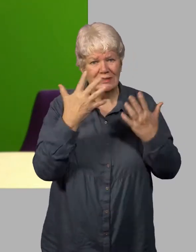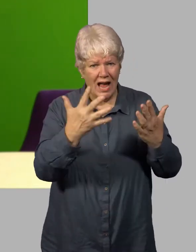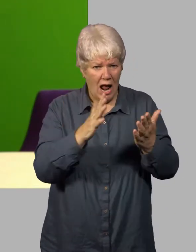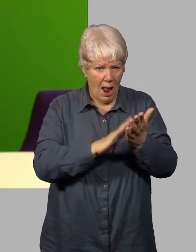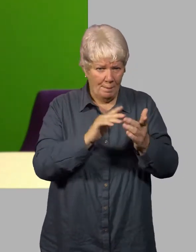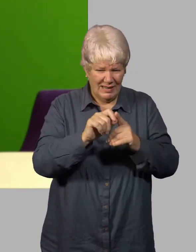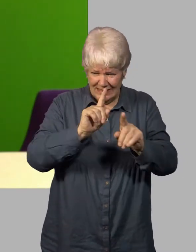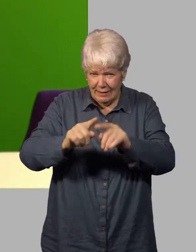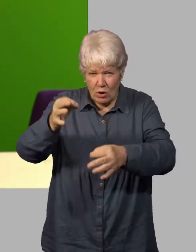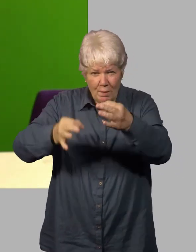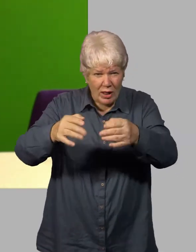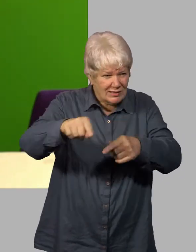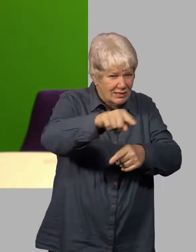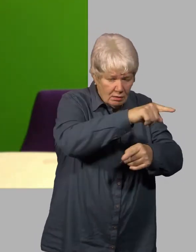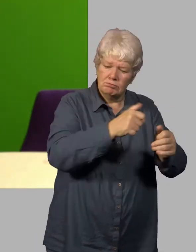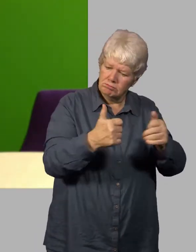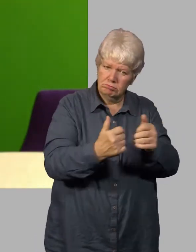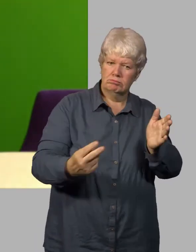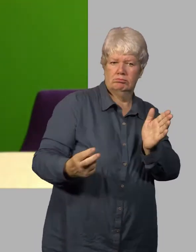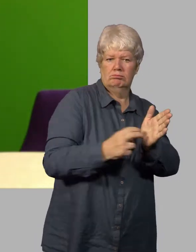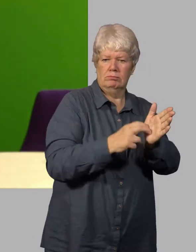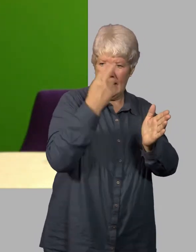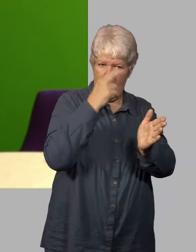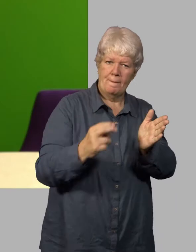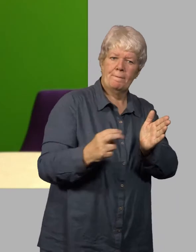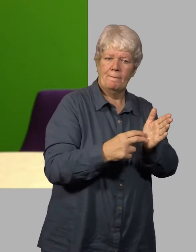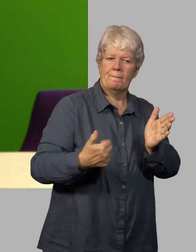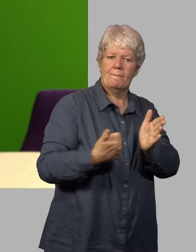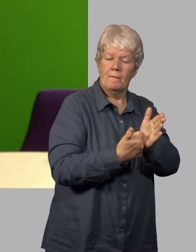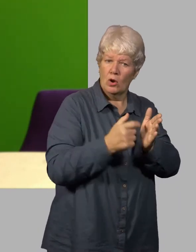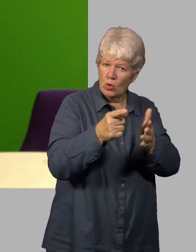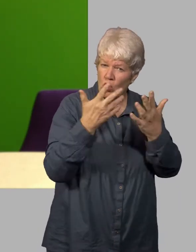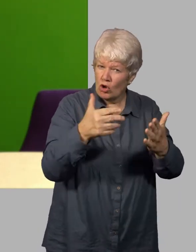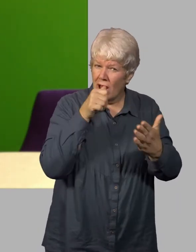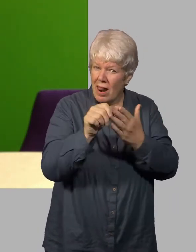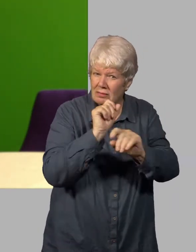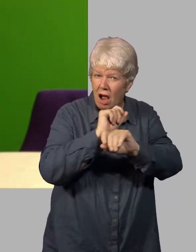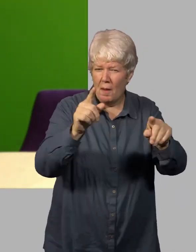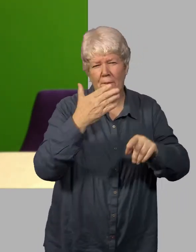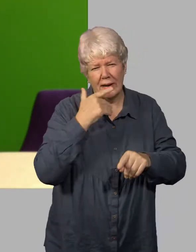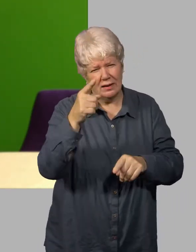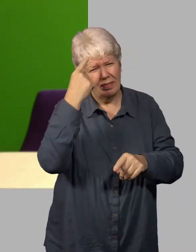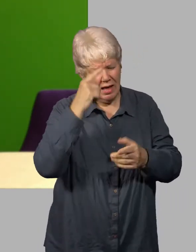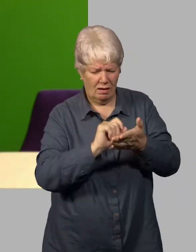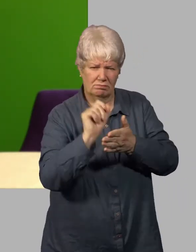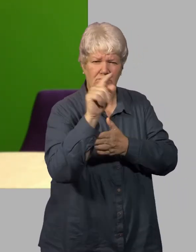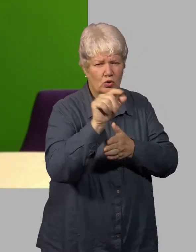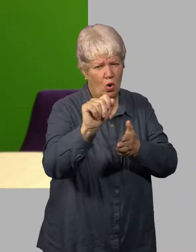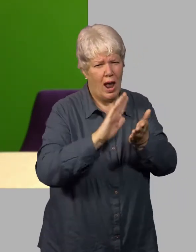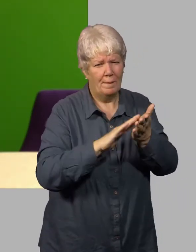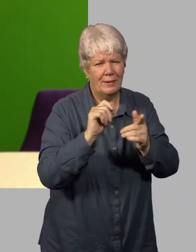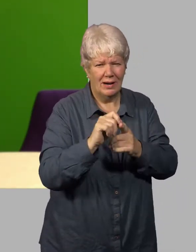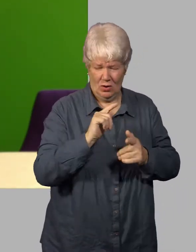MPs across all the main political parties who have agreed to add their signatures. If you haven't yet sent your letter off, please consider doing